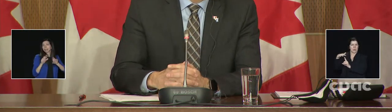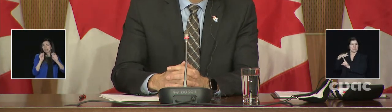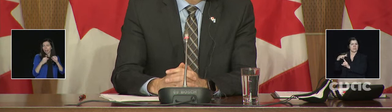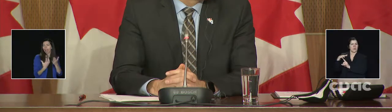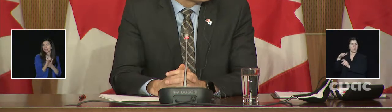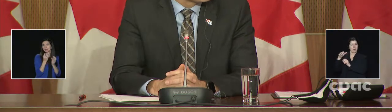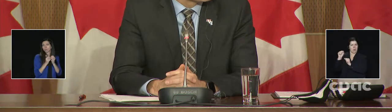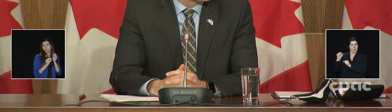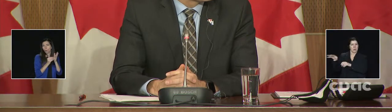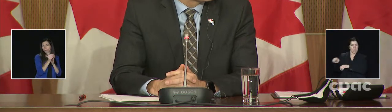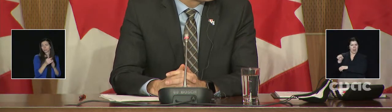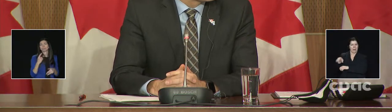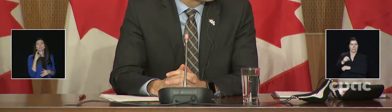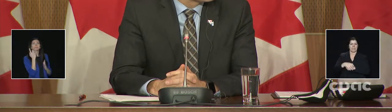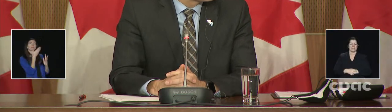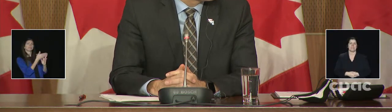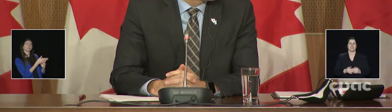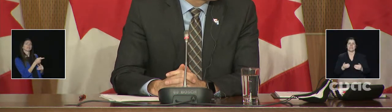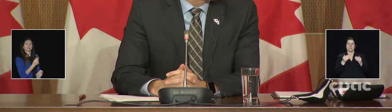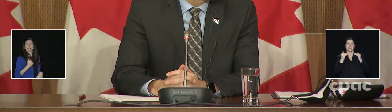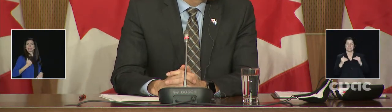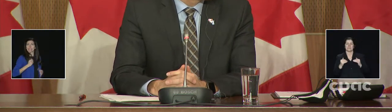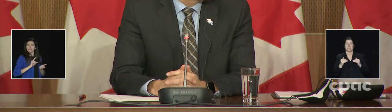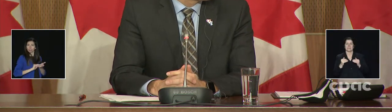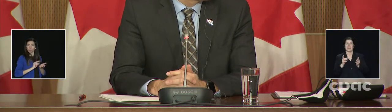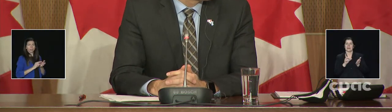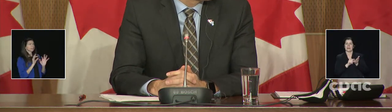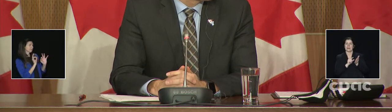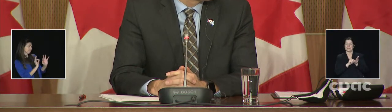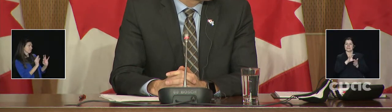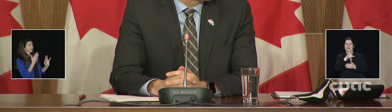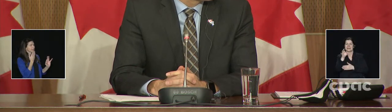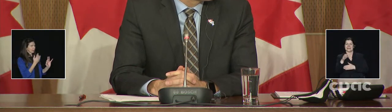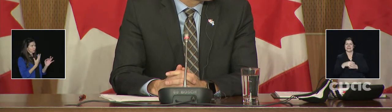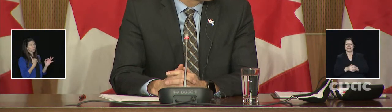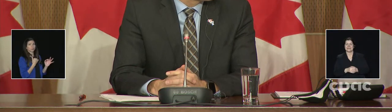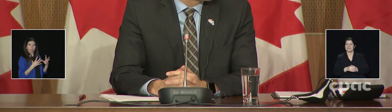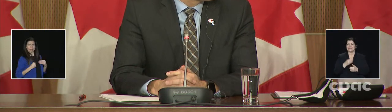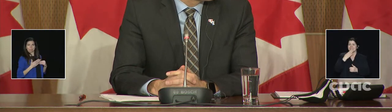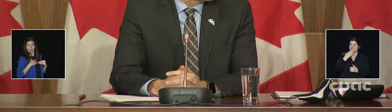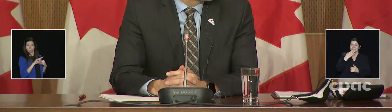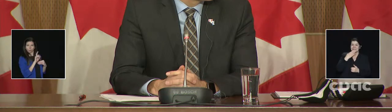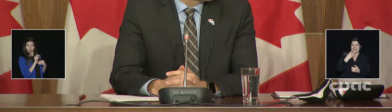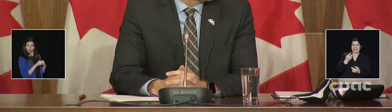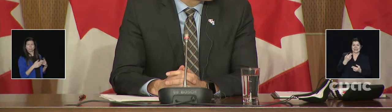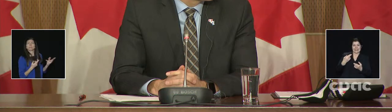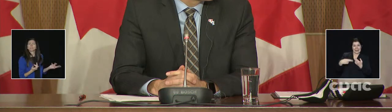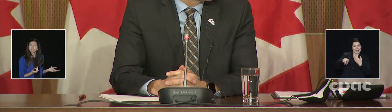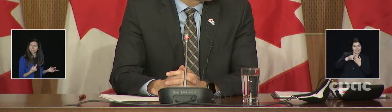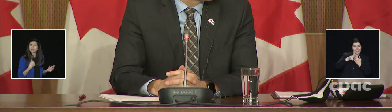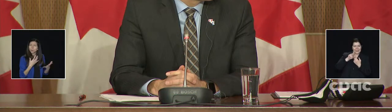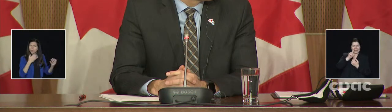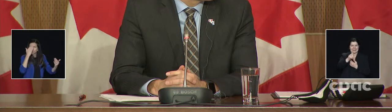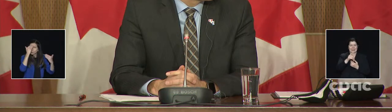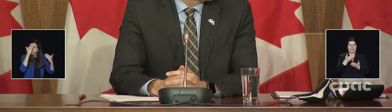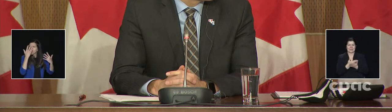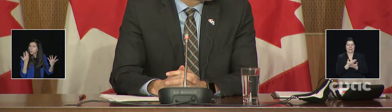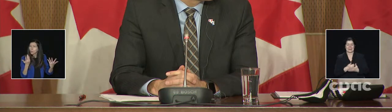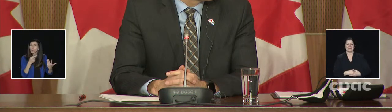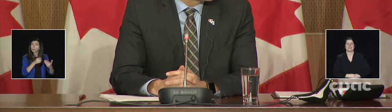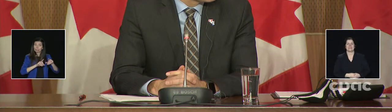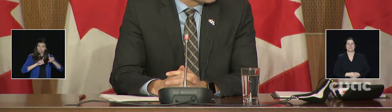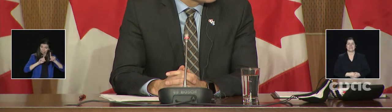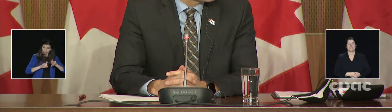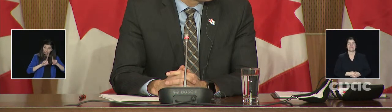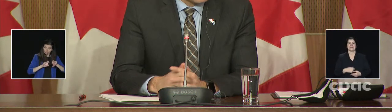Osmond, the Canadian Press. Thanks so much for taking our questions this morning. My question is about this testing and mandatory quarantine policy for